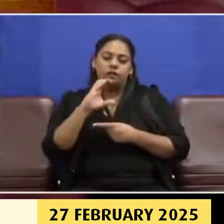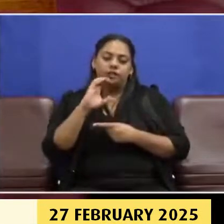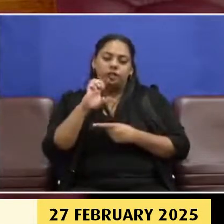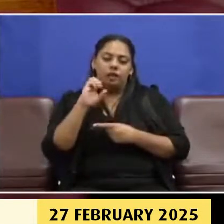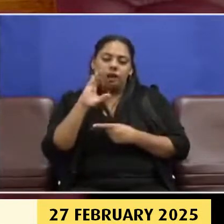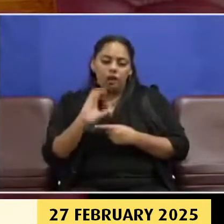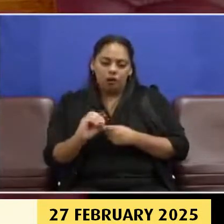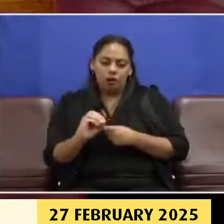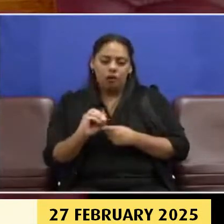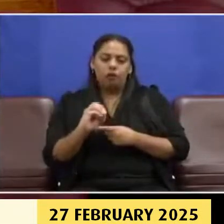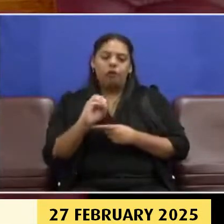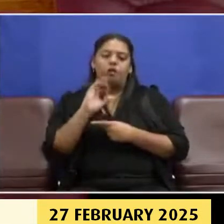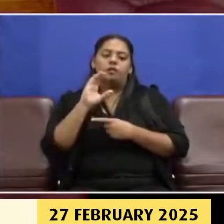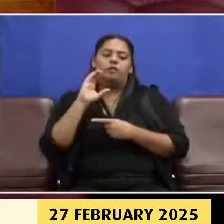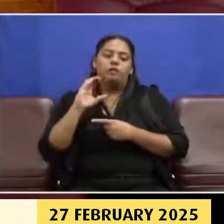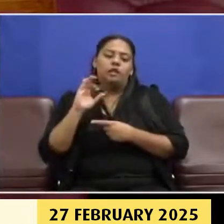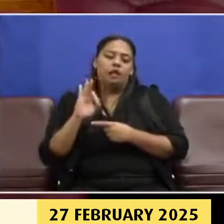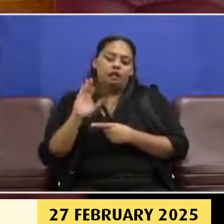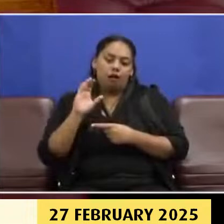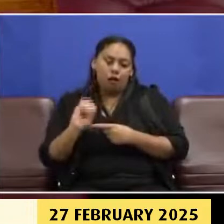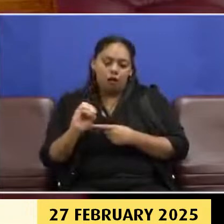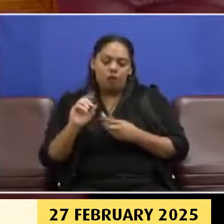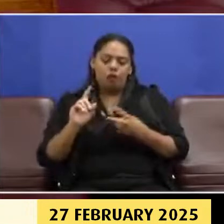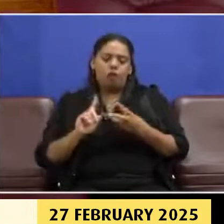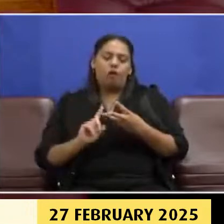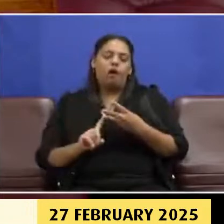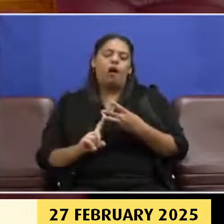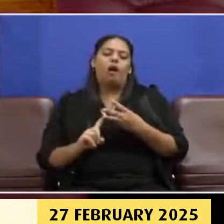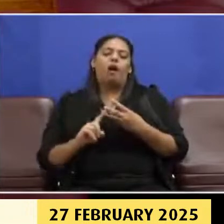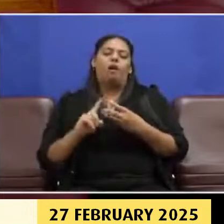CFO, and then the board. Thank you.